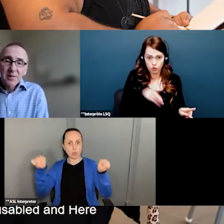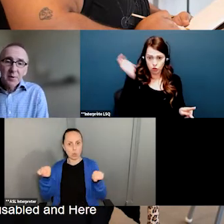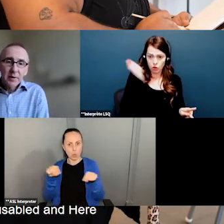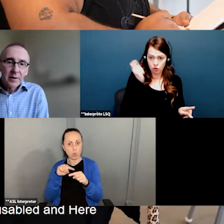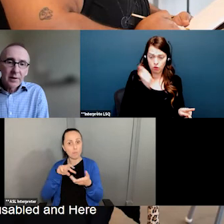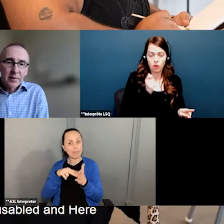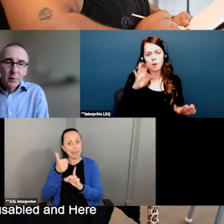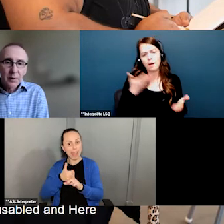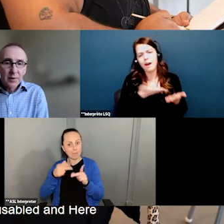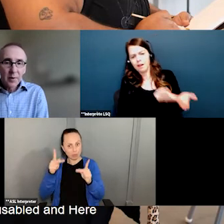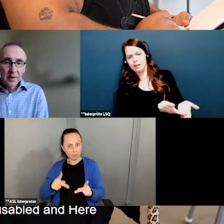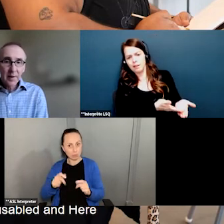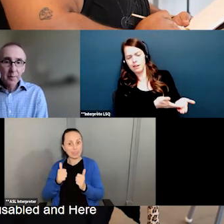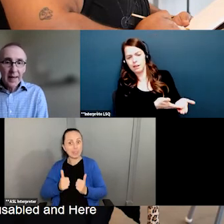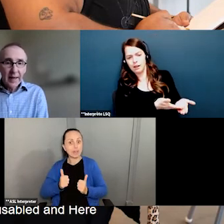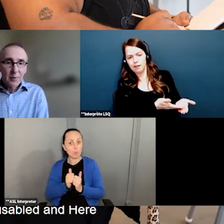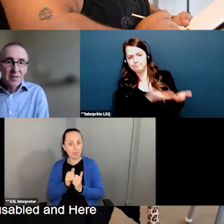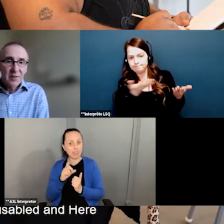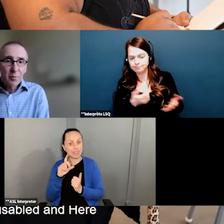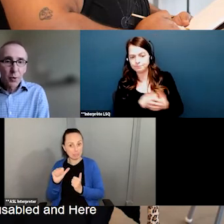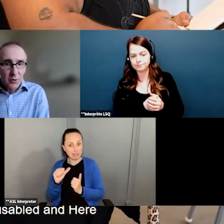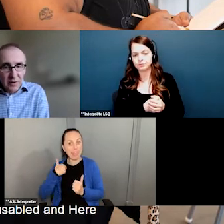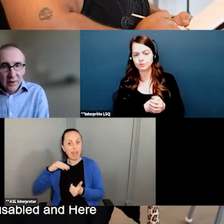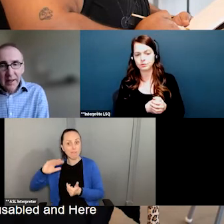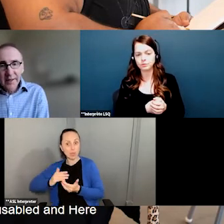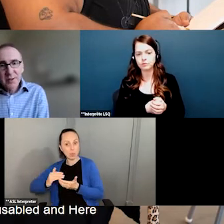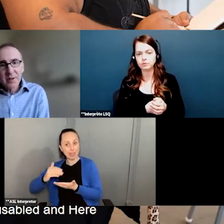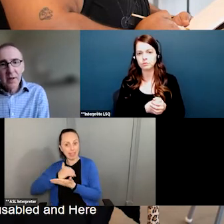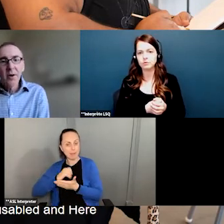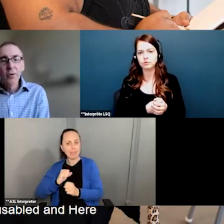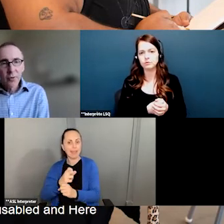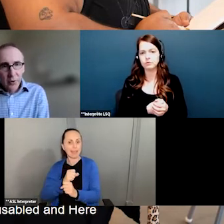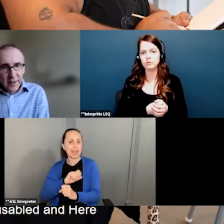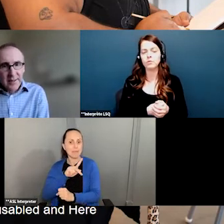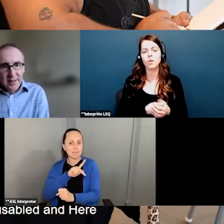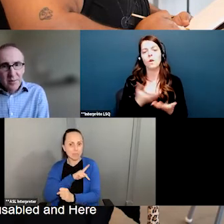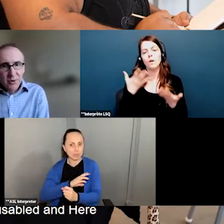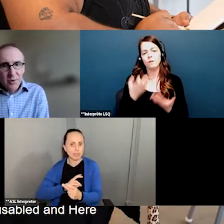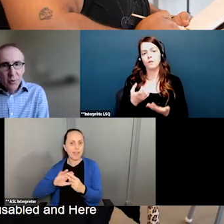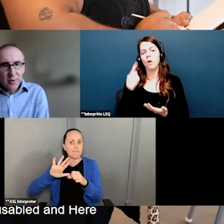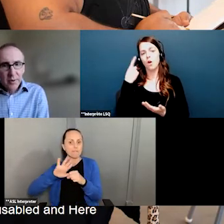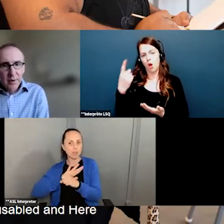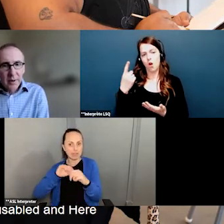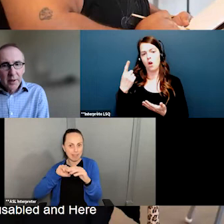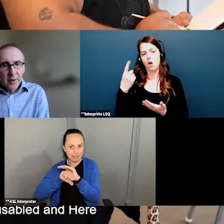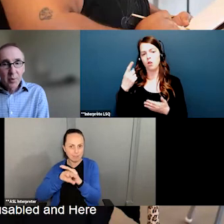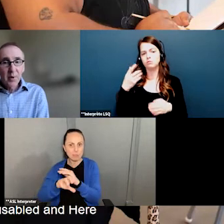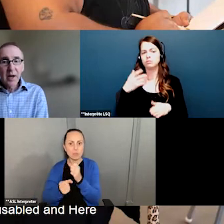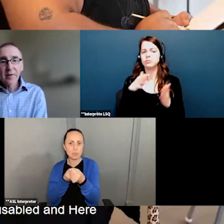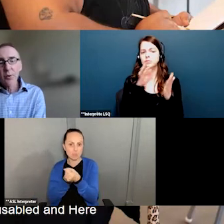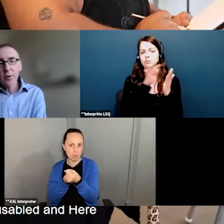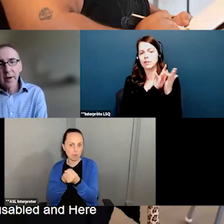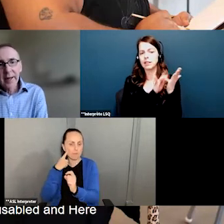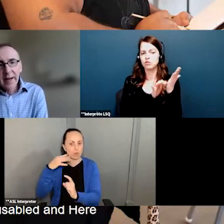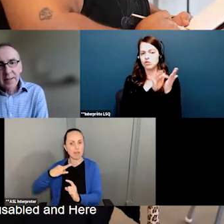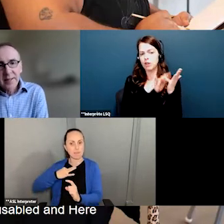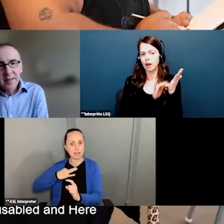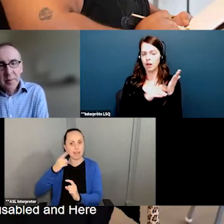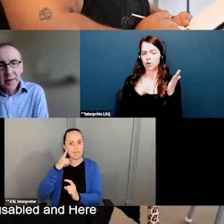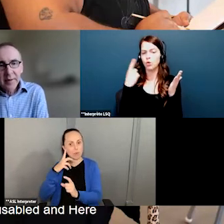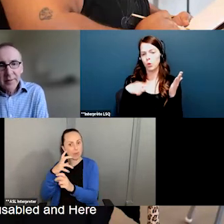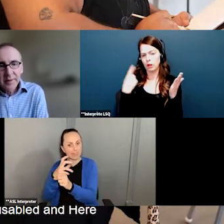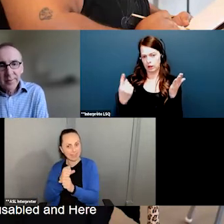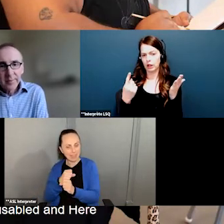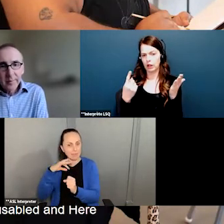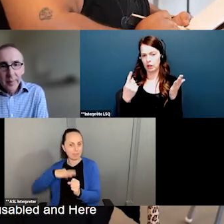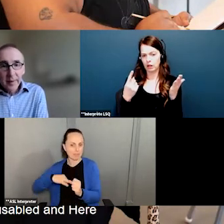person with a disability living with low income can receive personalized, fully accessible support to apply for and access